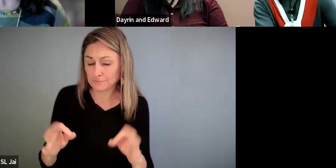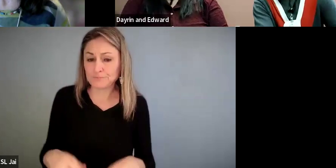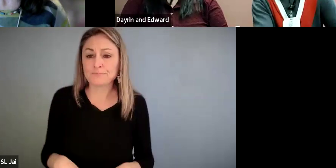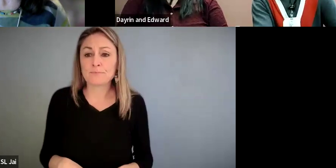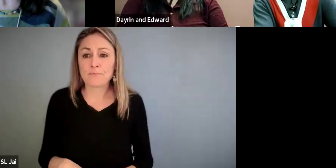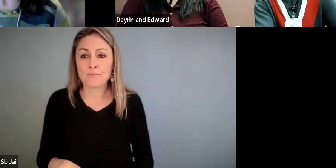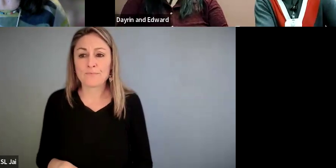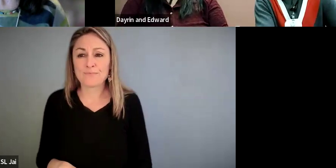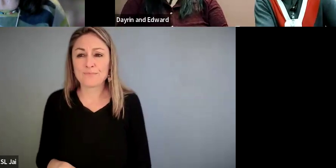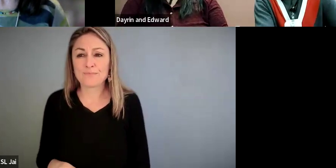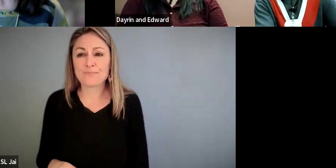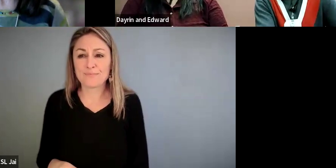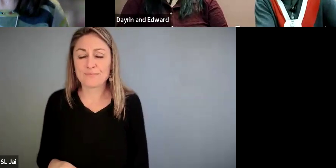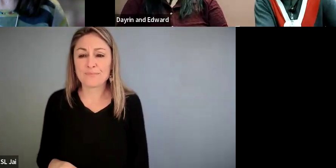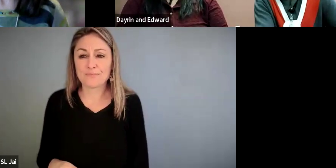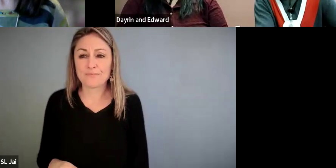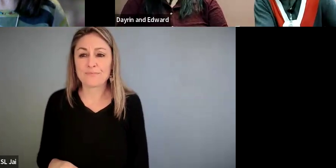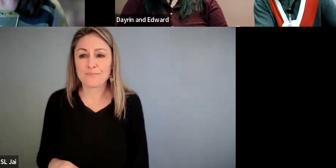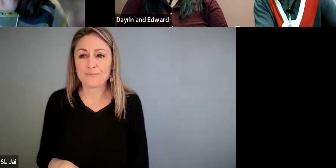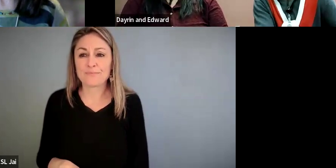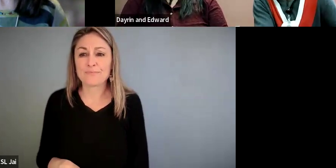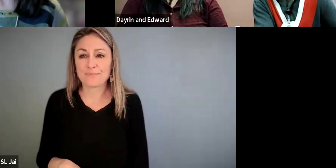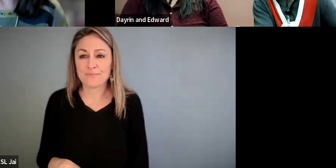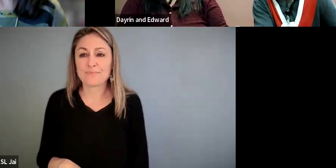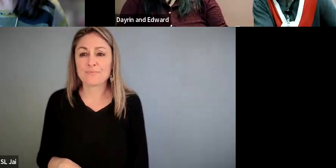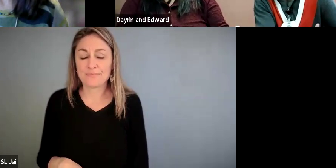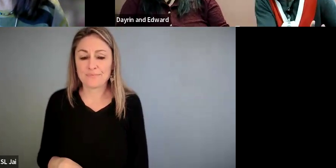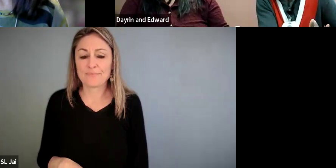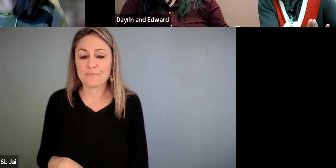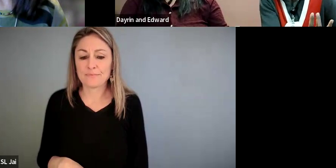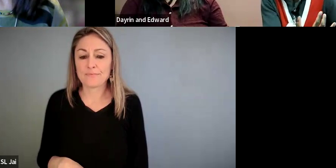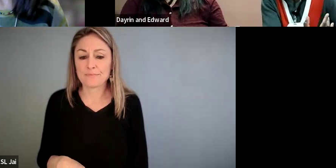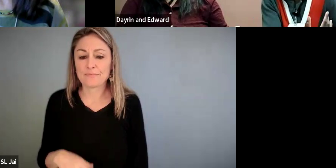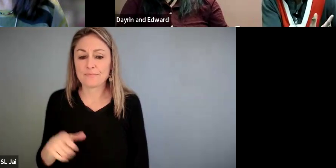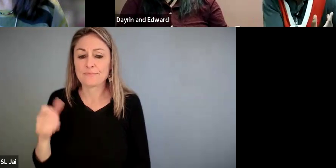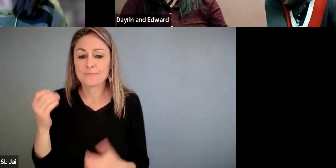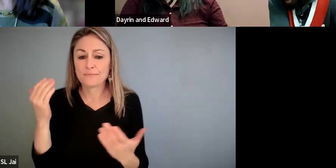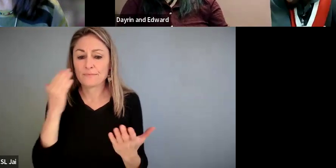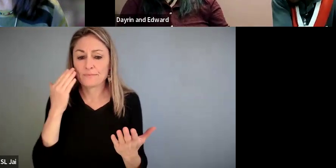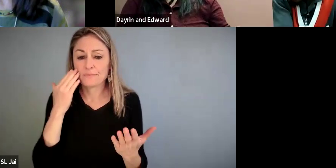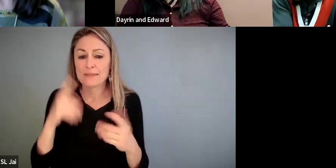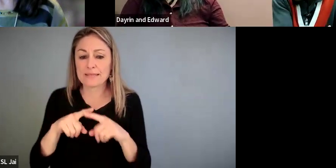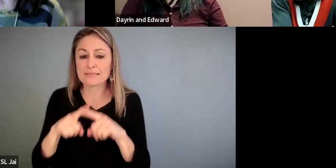Yeah, and especially you know your body the best is the most important thing.